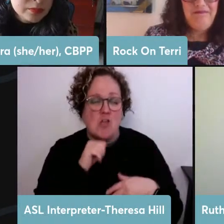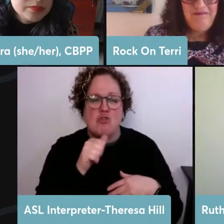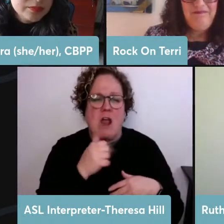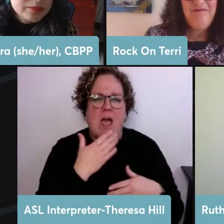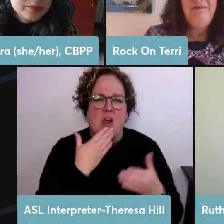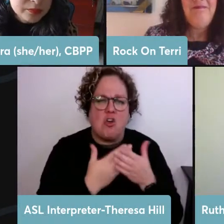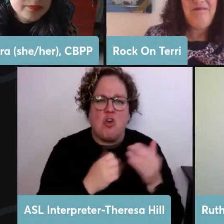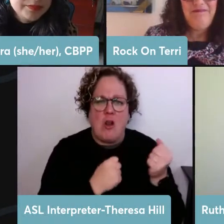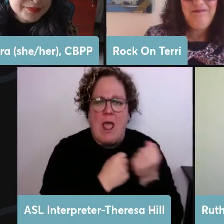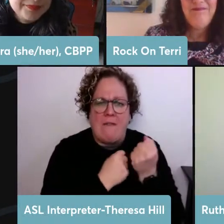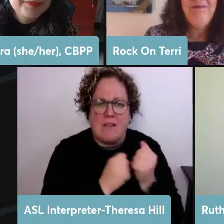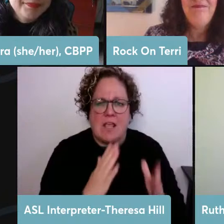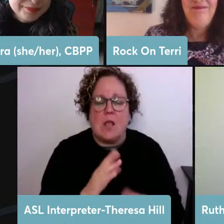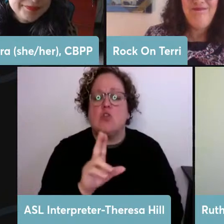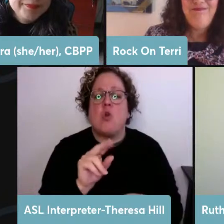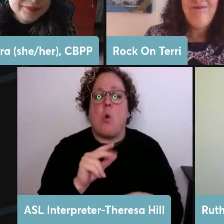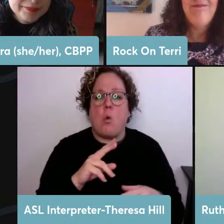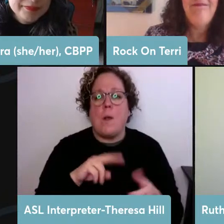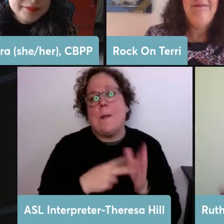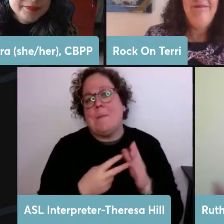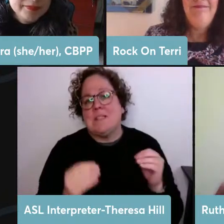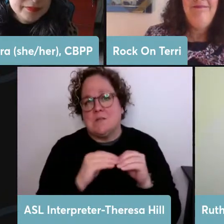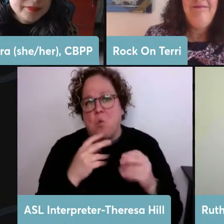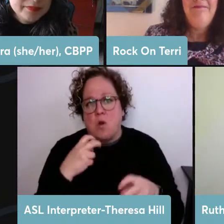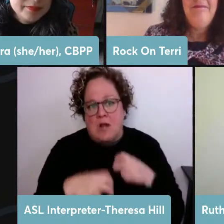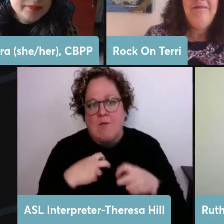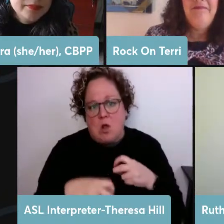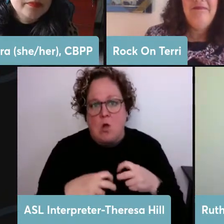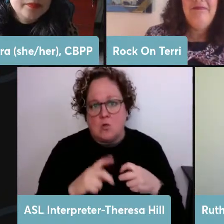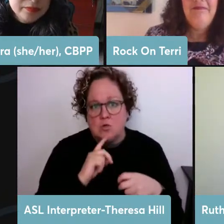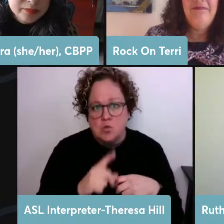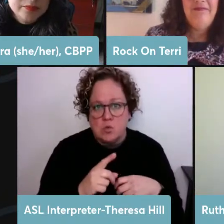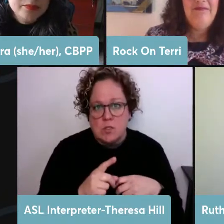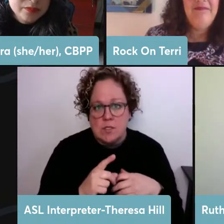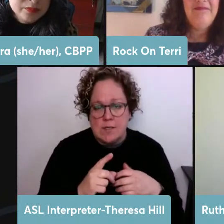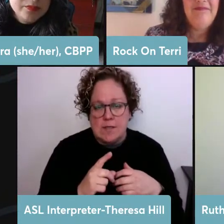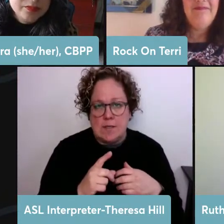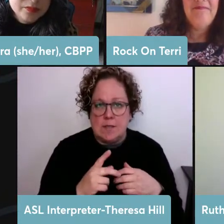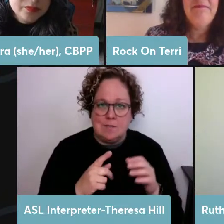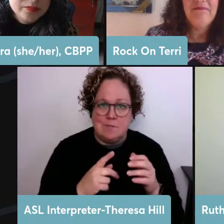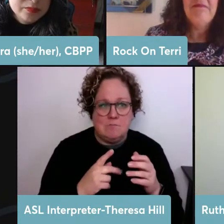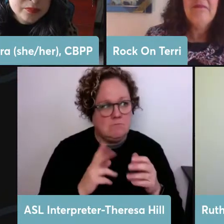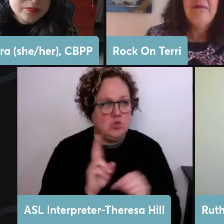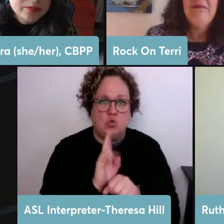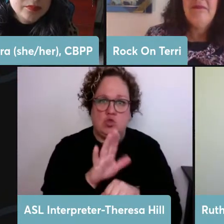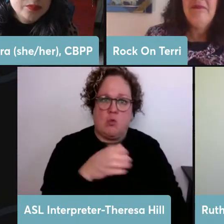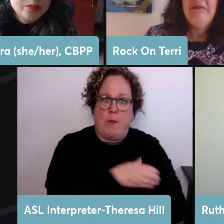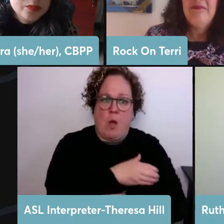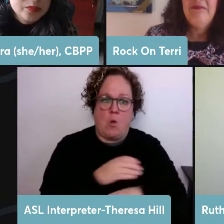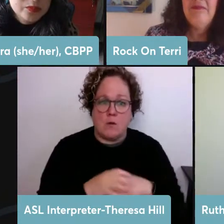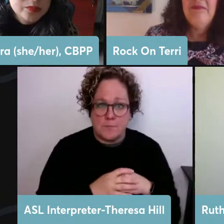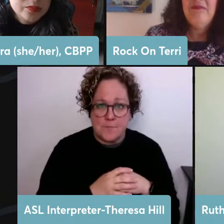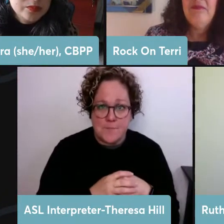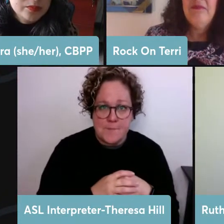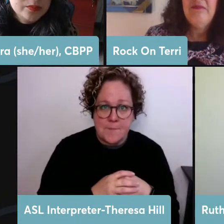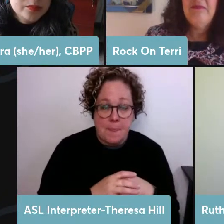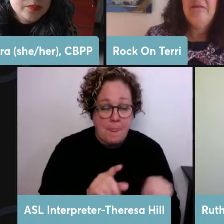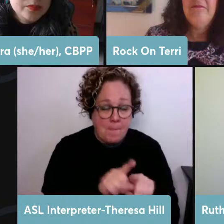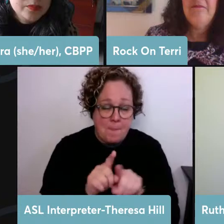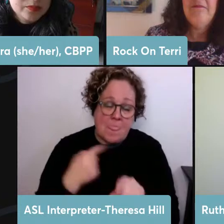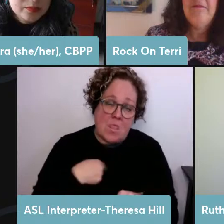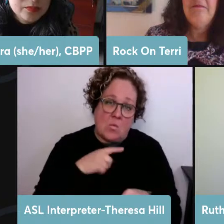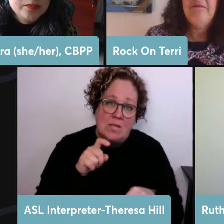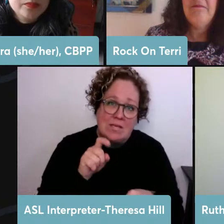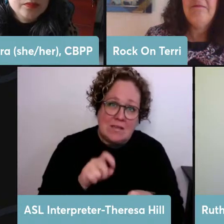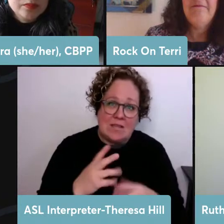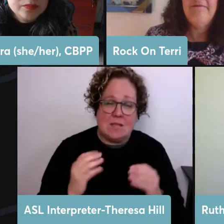I'm saying is makes it more difficult to really exercise your power. But also we need strong community